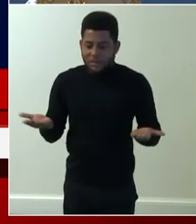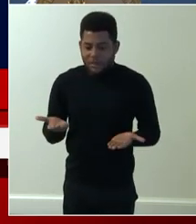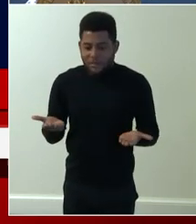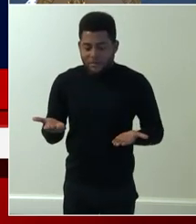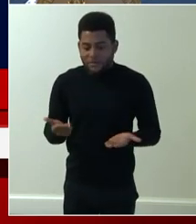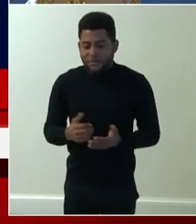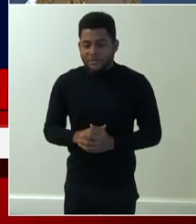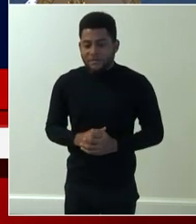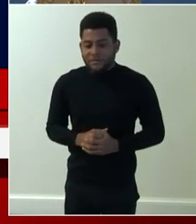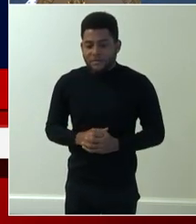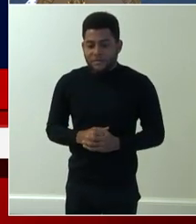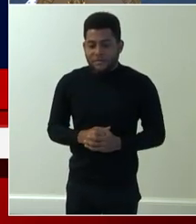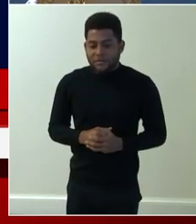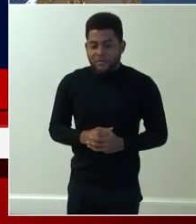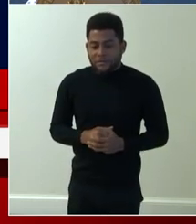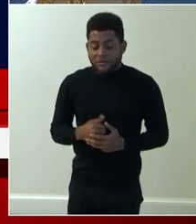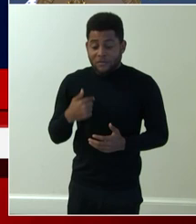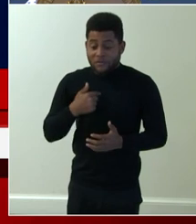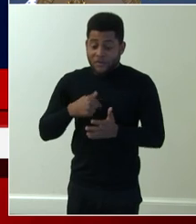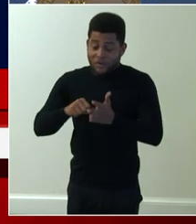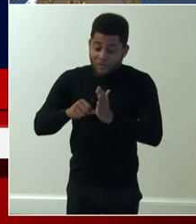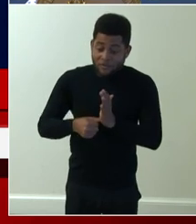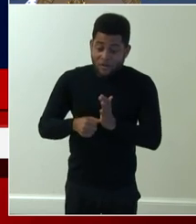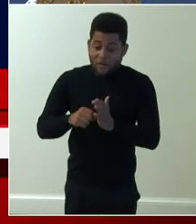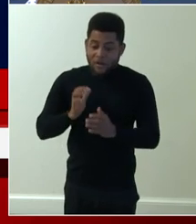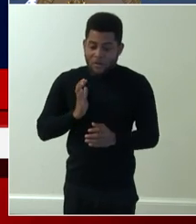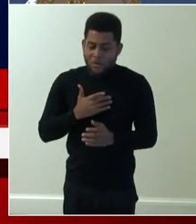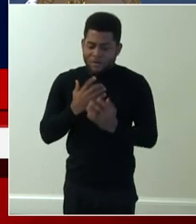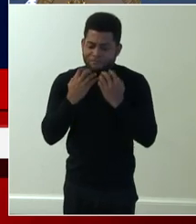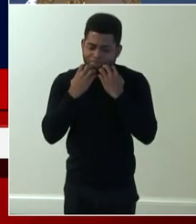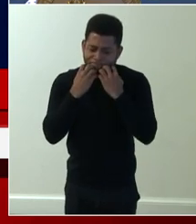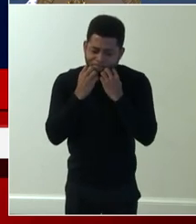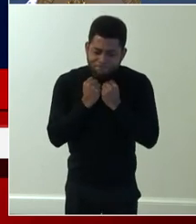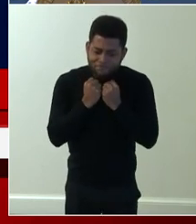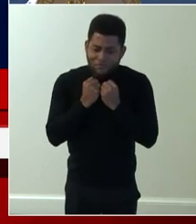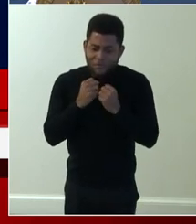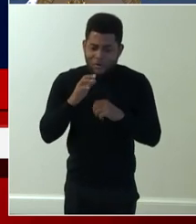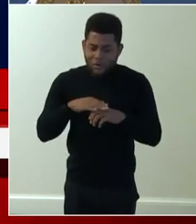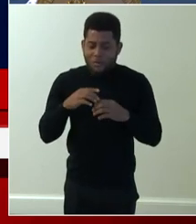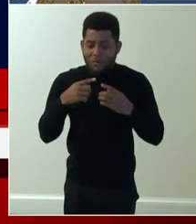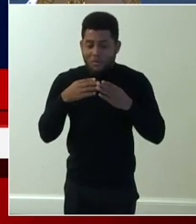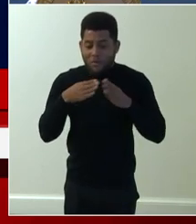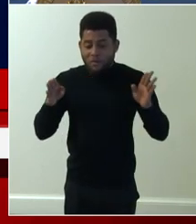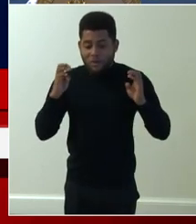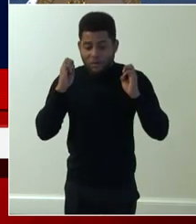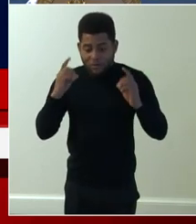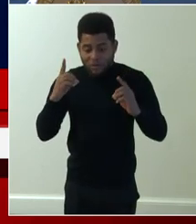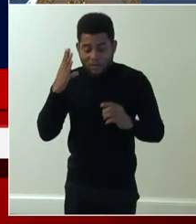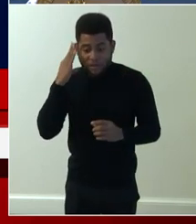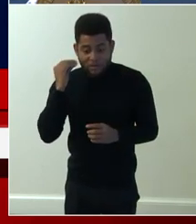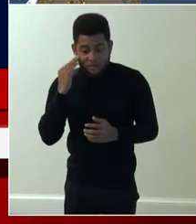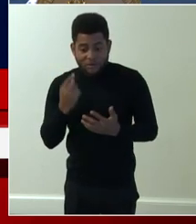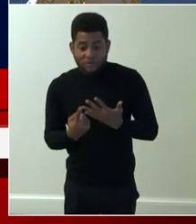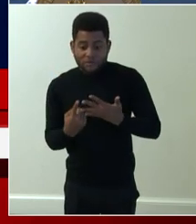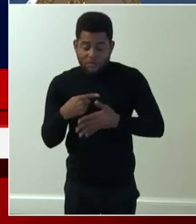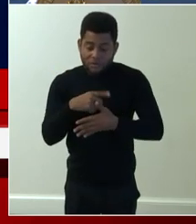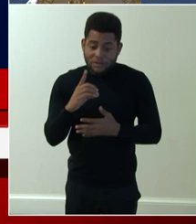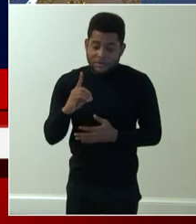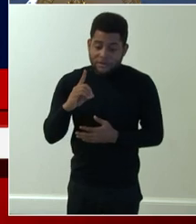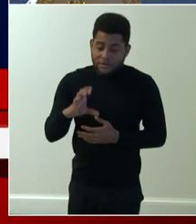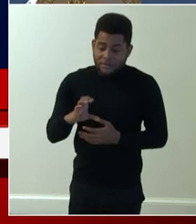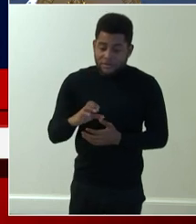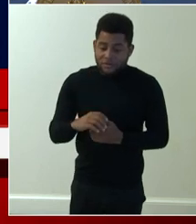value on public education and our experience throughout COVID and